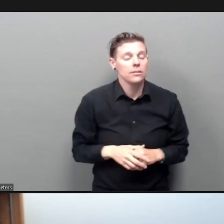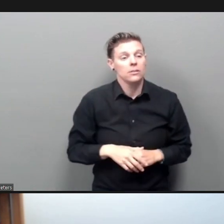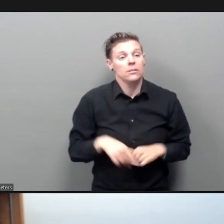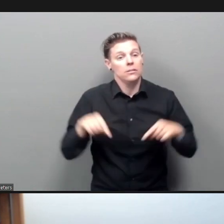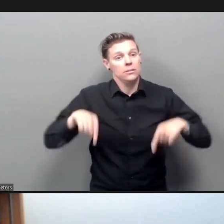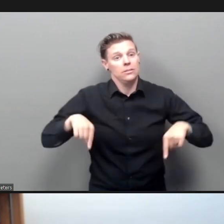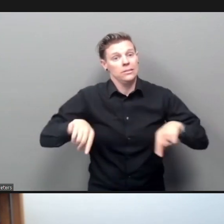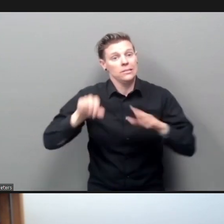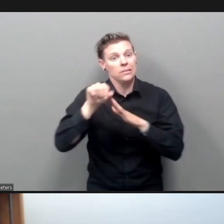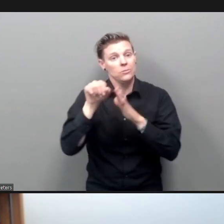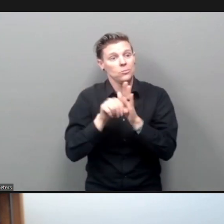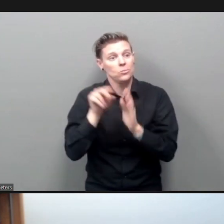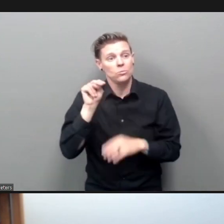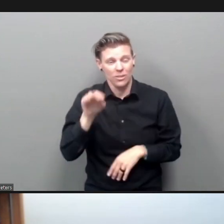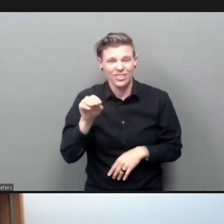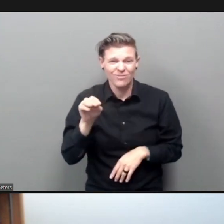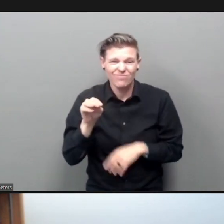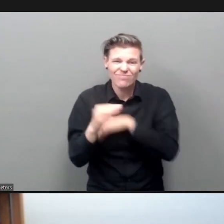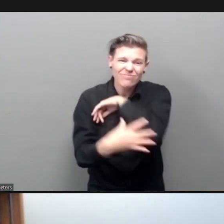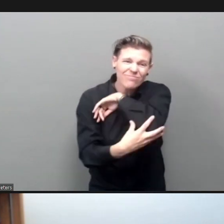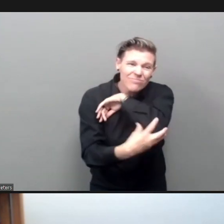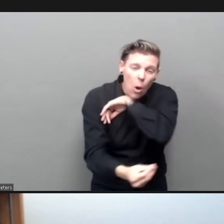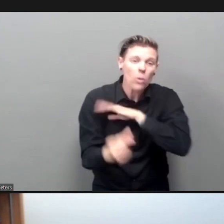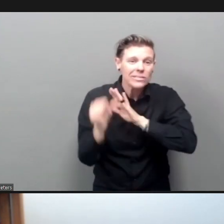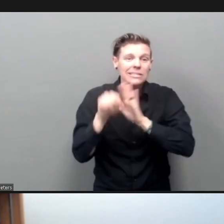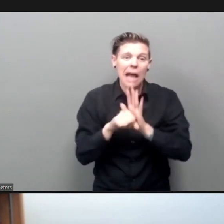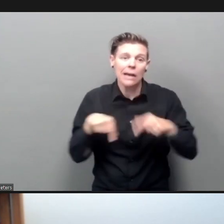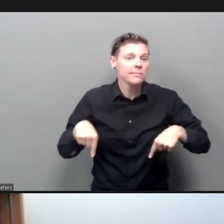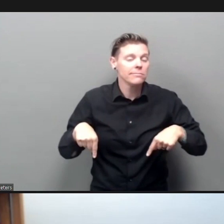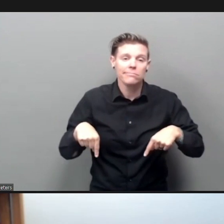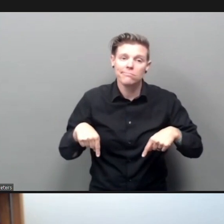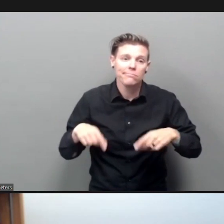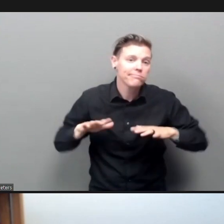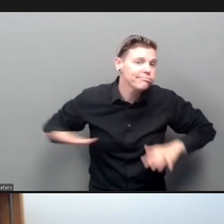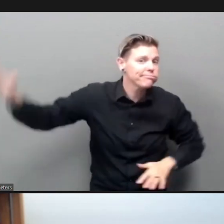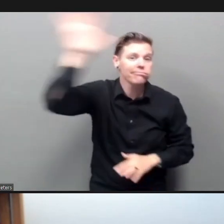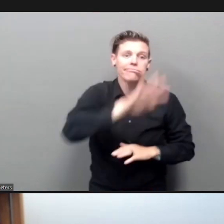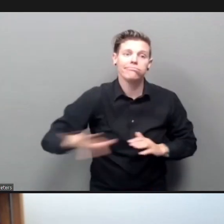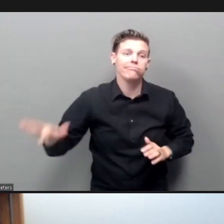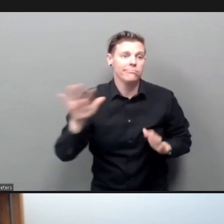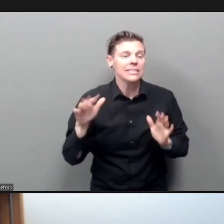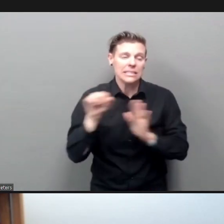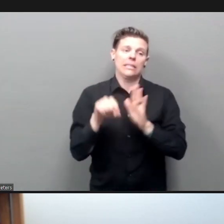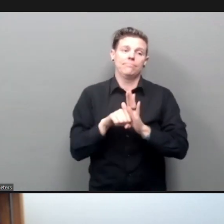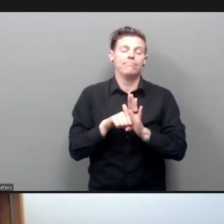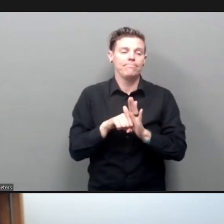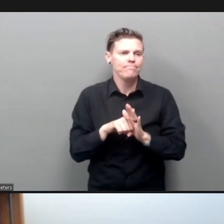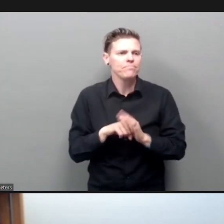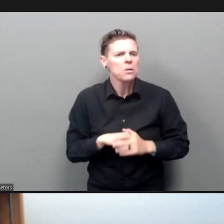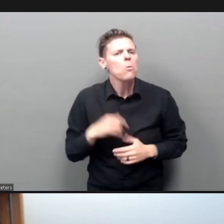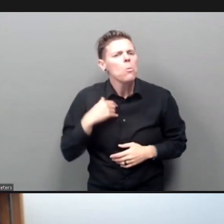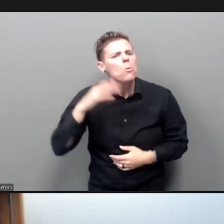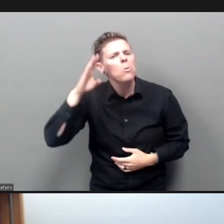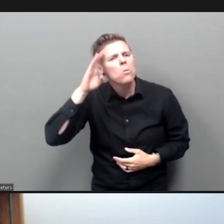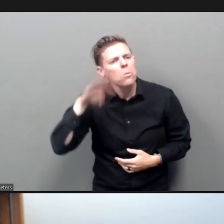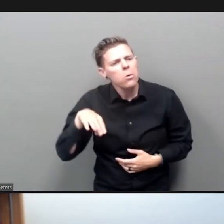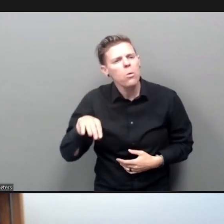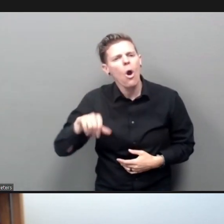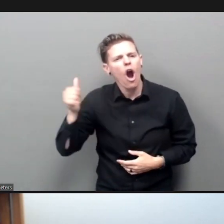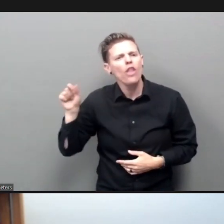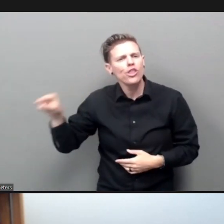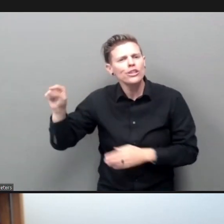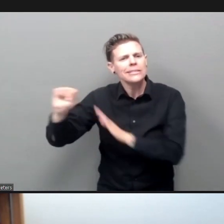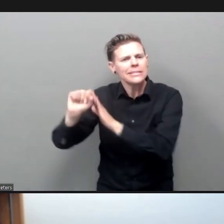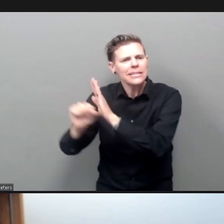other states. And we know that those low-income neighbors and friends of ours are have an attack